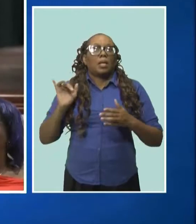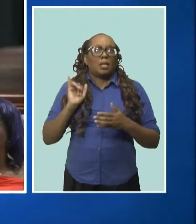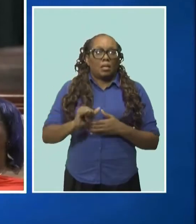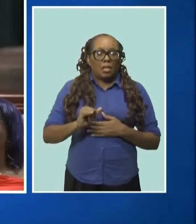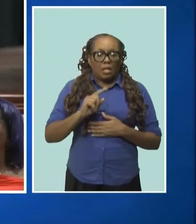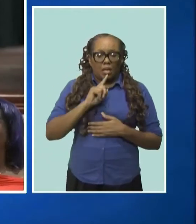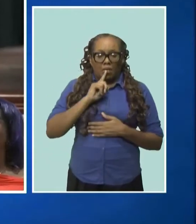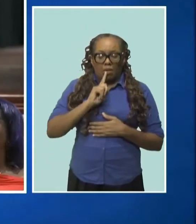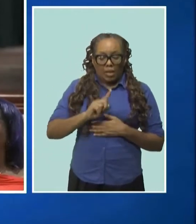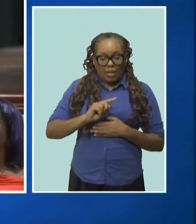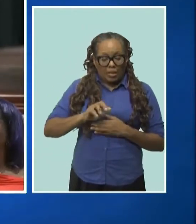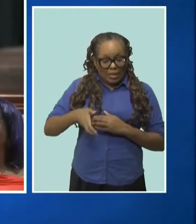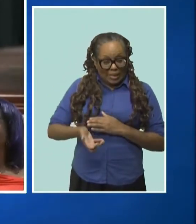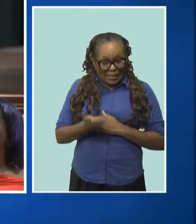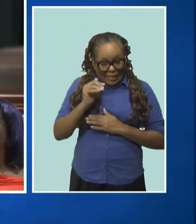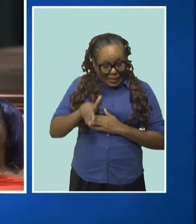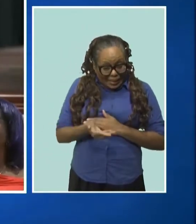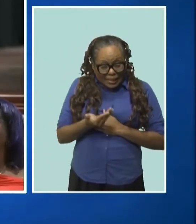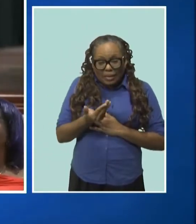strengthen,